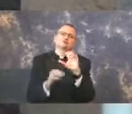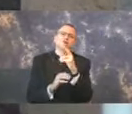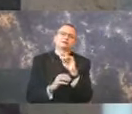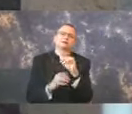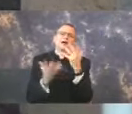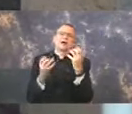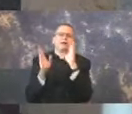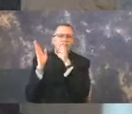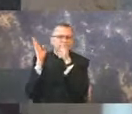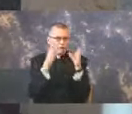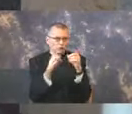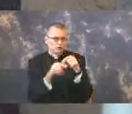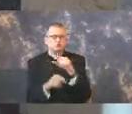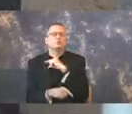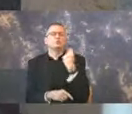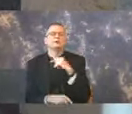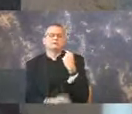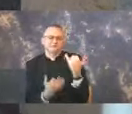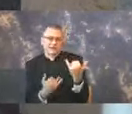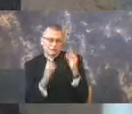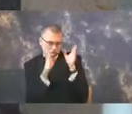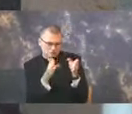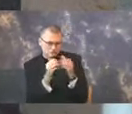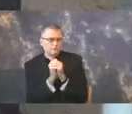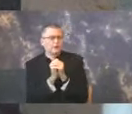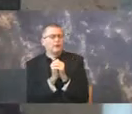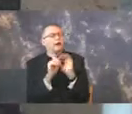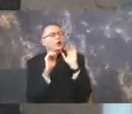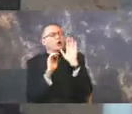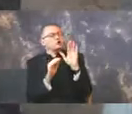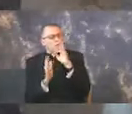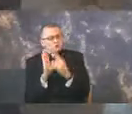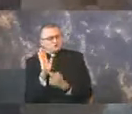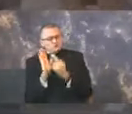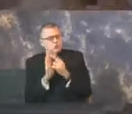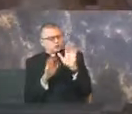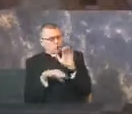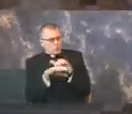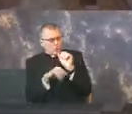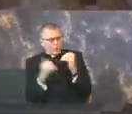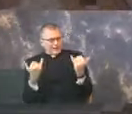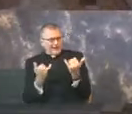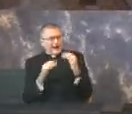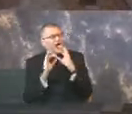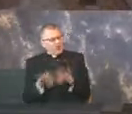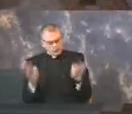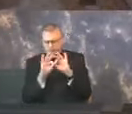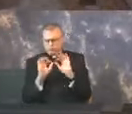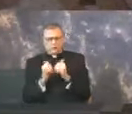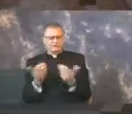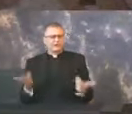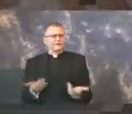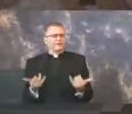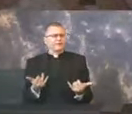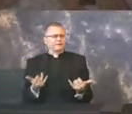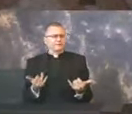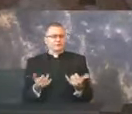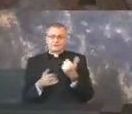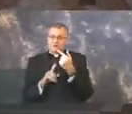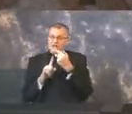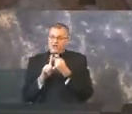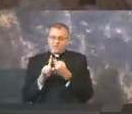priests. How important is your role and your calling during this upheaval that only a few months ago none of us